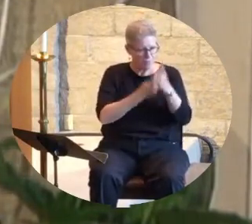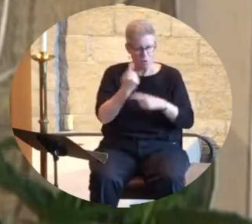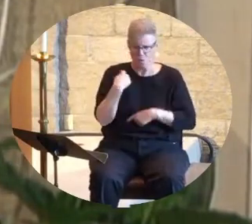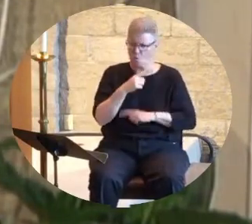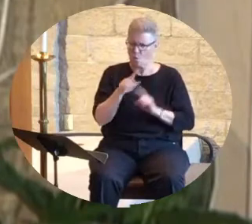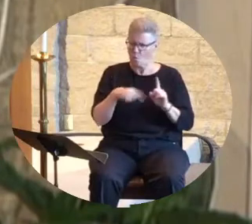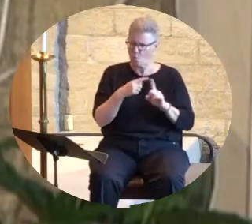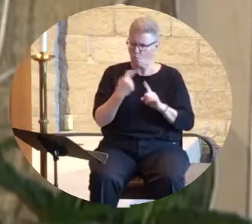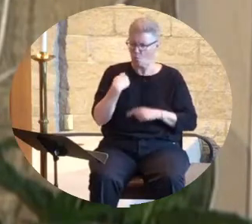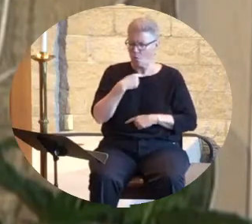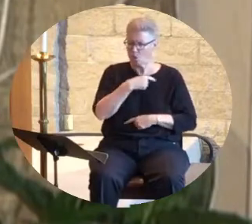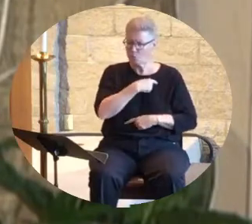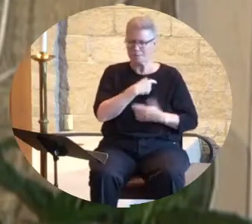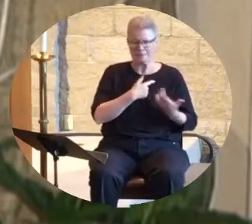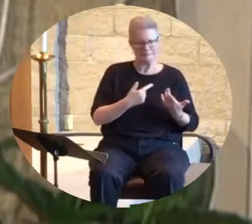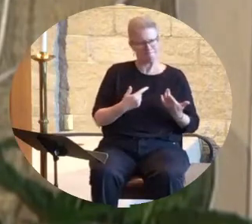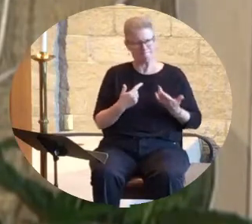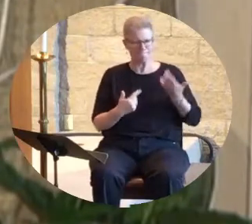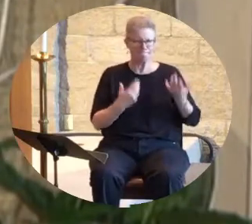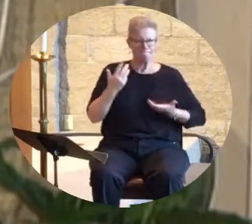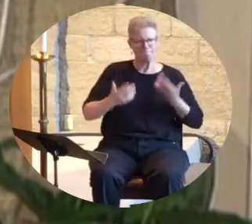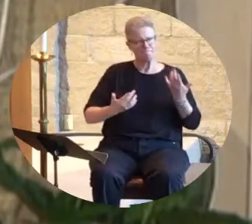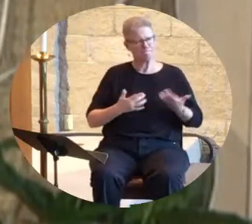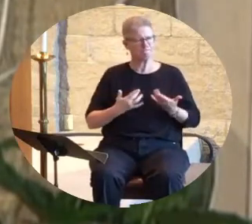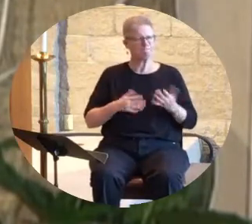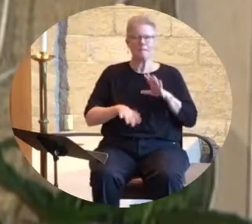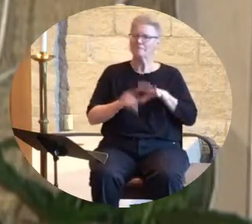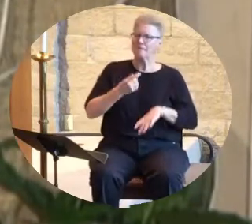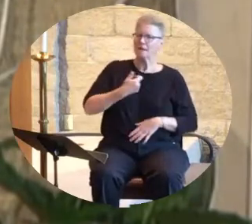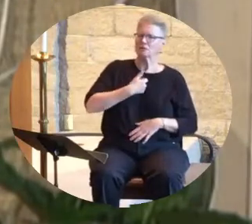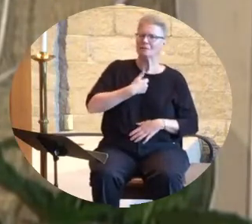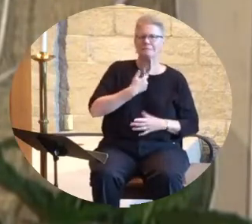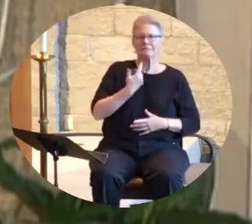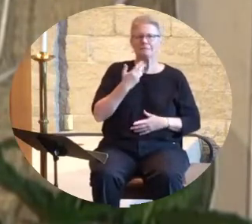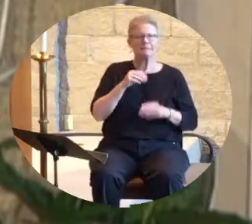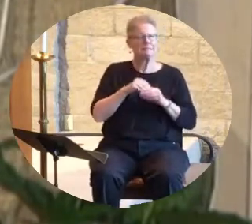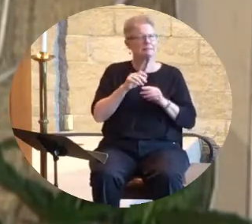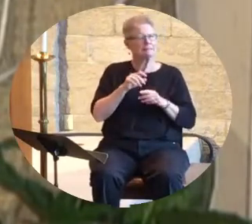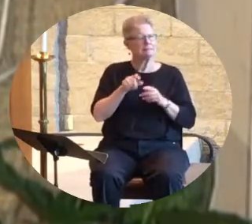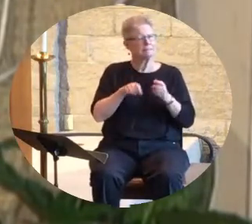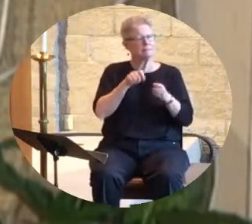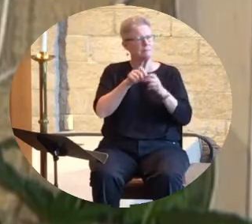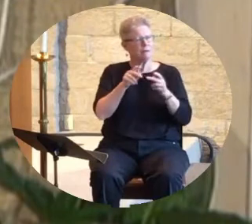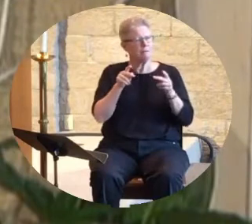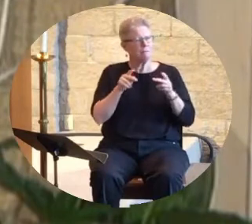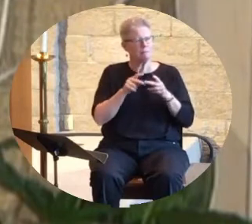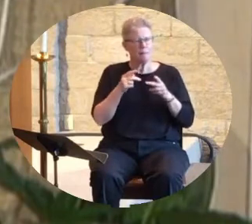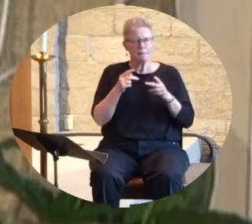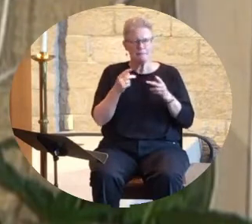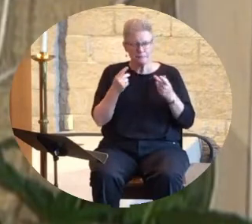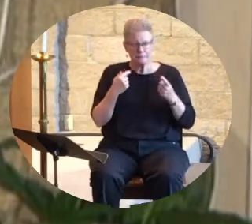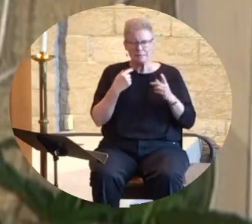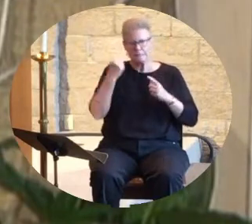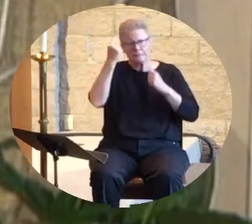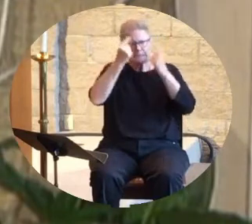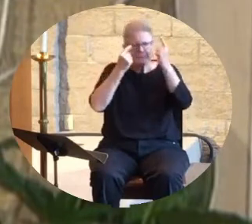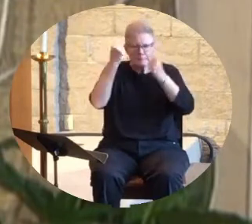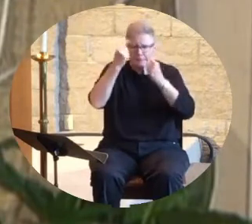call forth these powers. We are not call forth, I should use it, we awaken these powers.